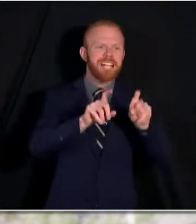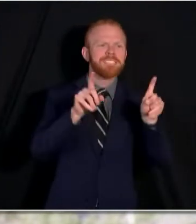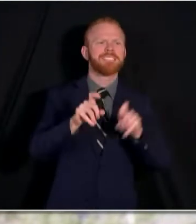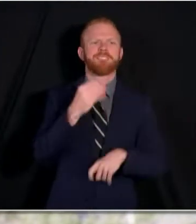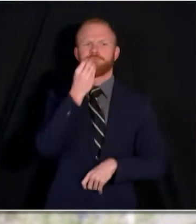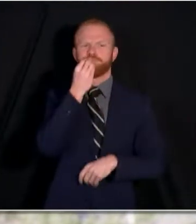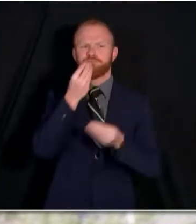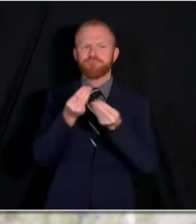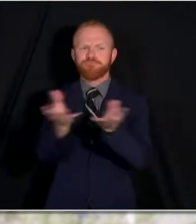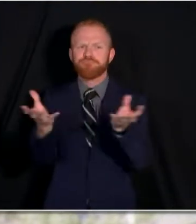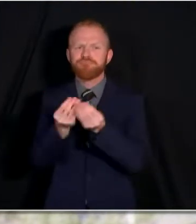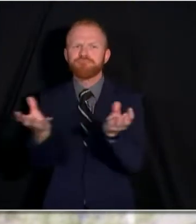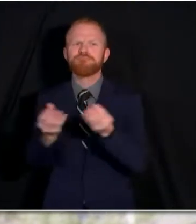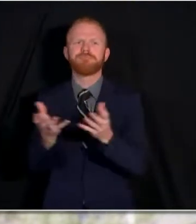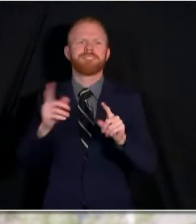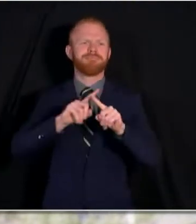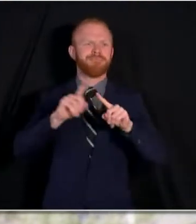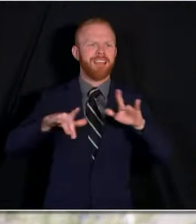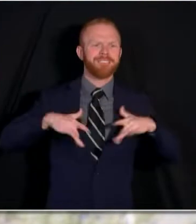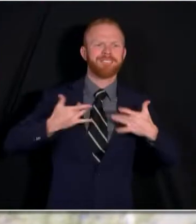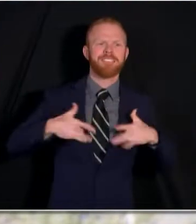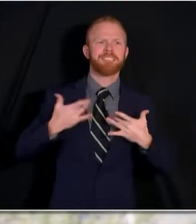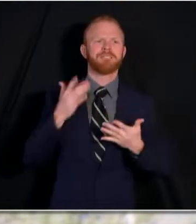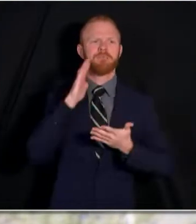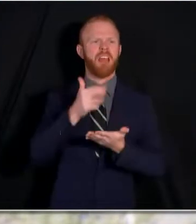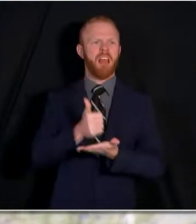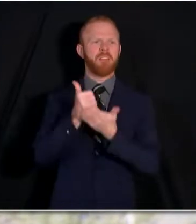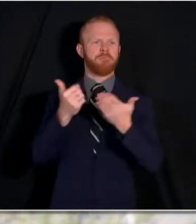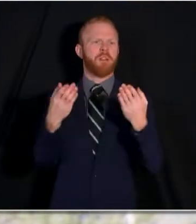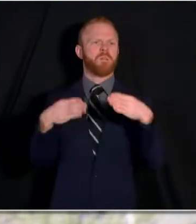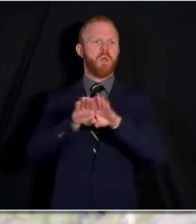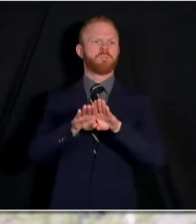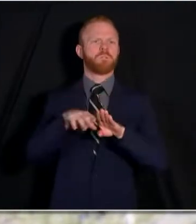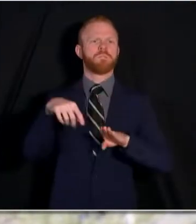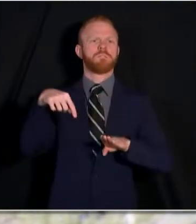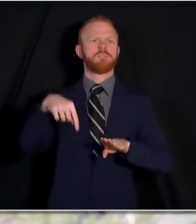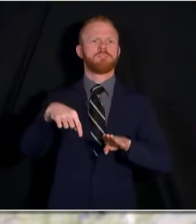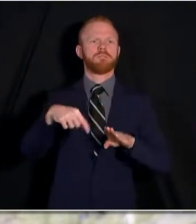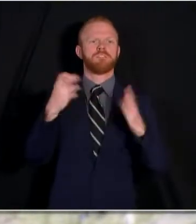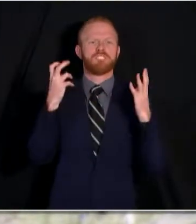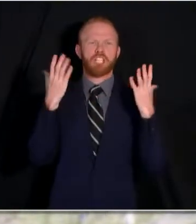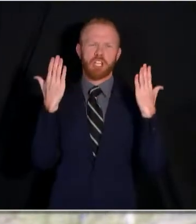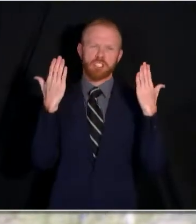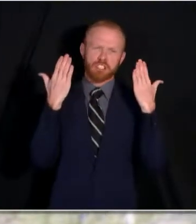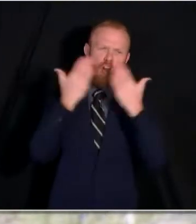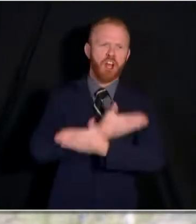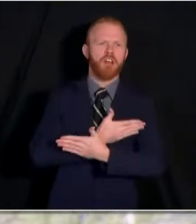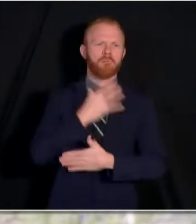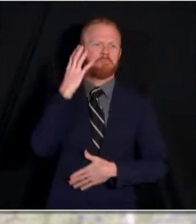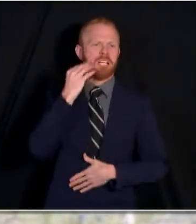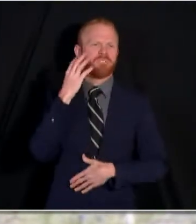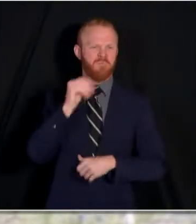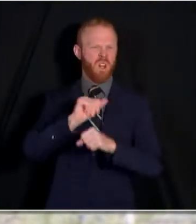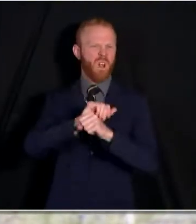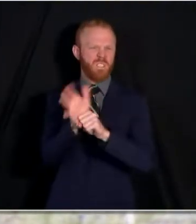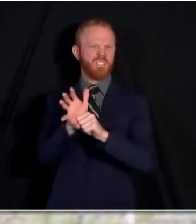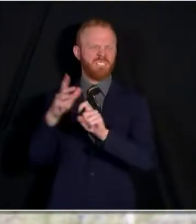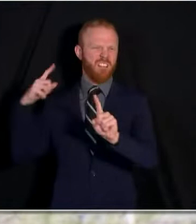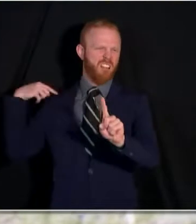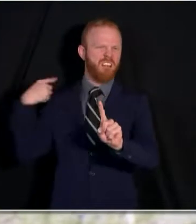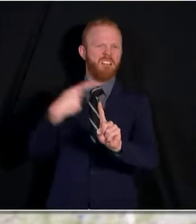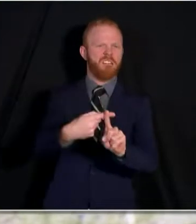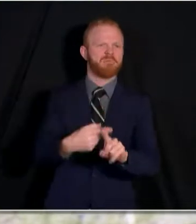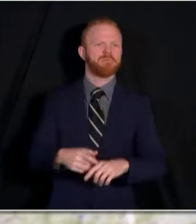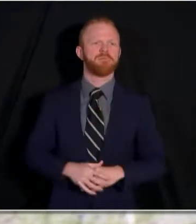now they will help close out that dark chapter by vaccinating people in our communities. The surrounding area of this